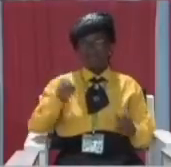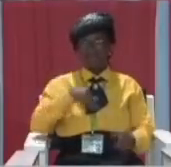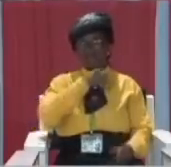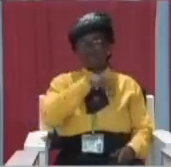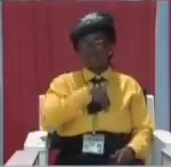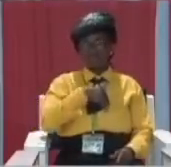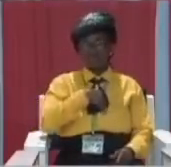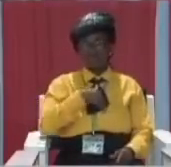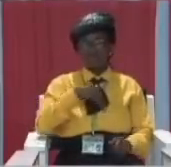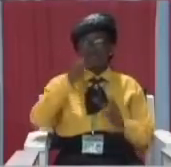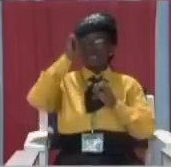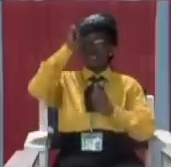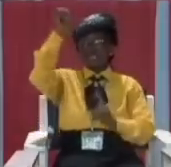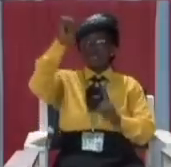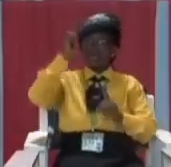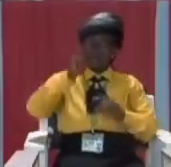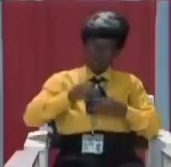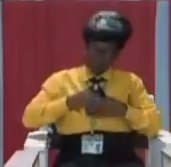He breathed